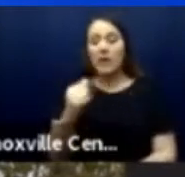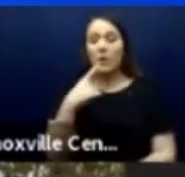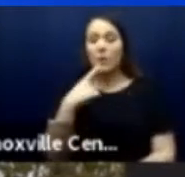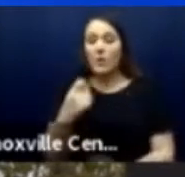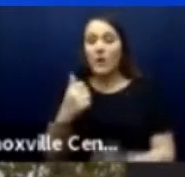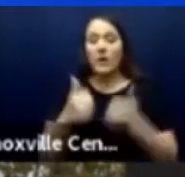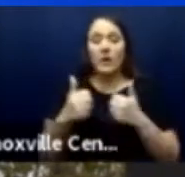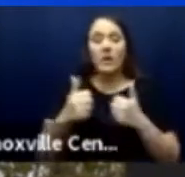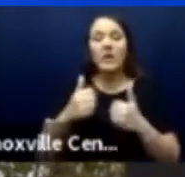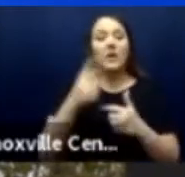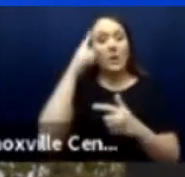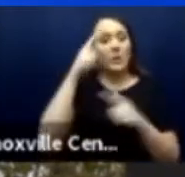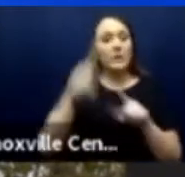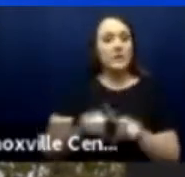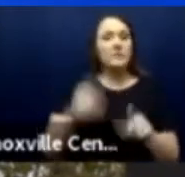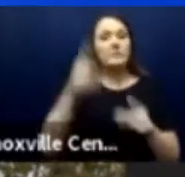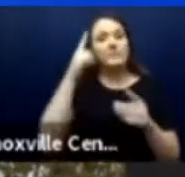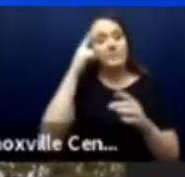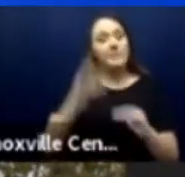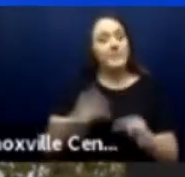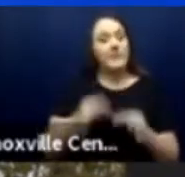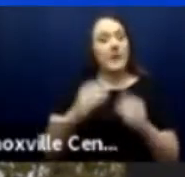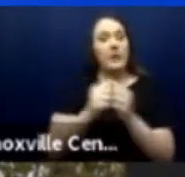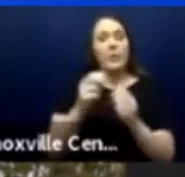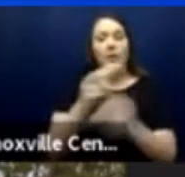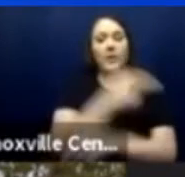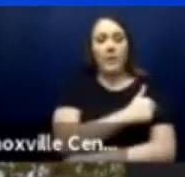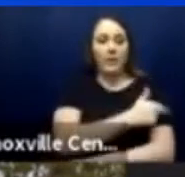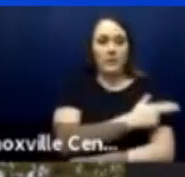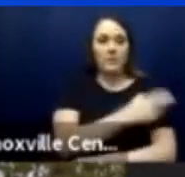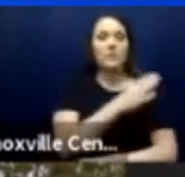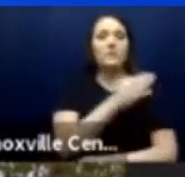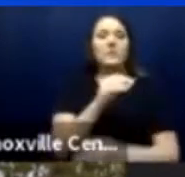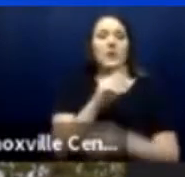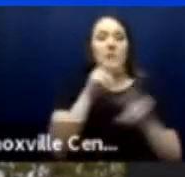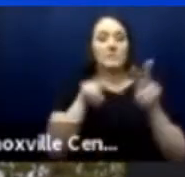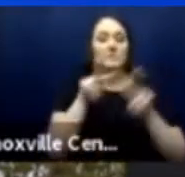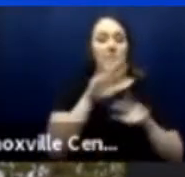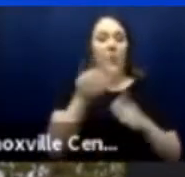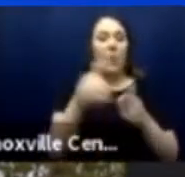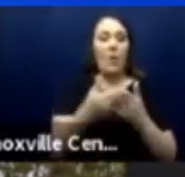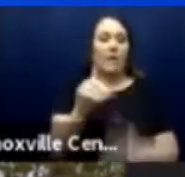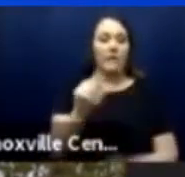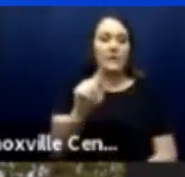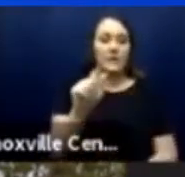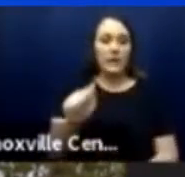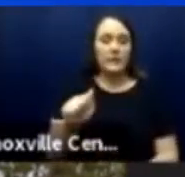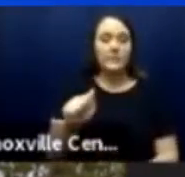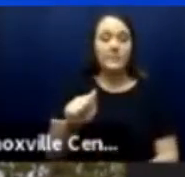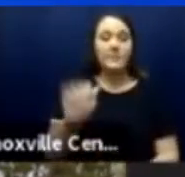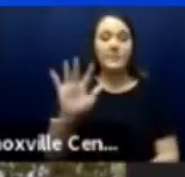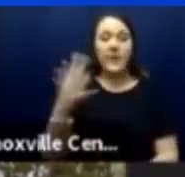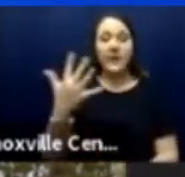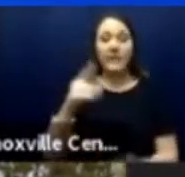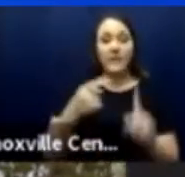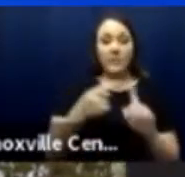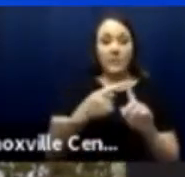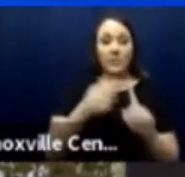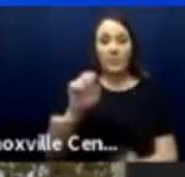in concert with our hospital partners, as well as taking all the data into consideration. Our fifth